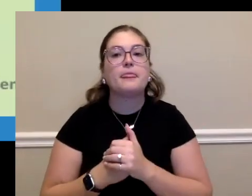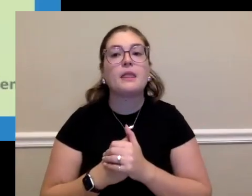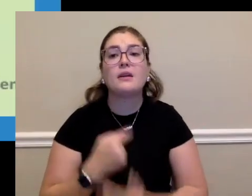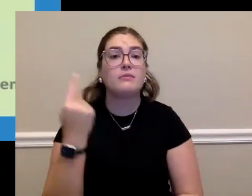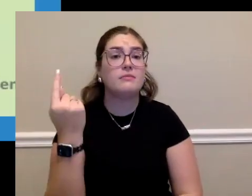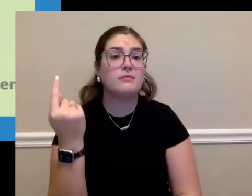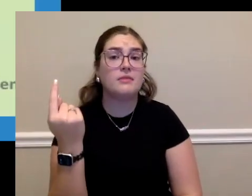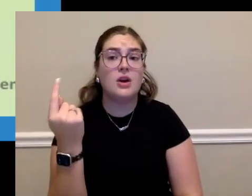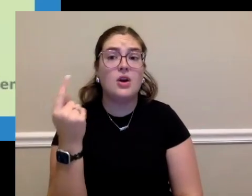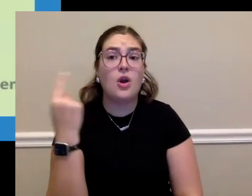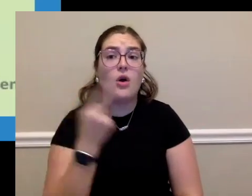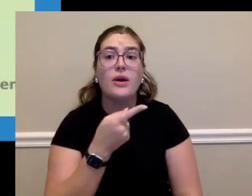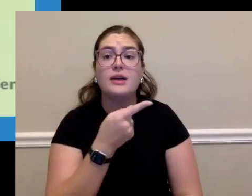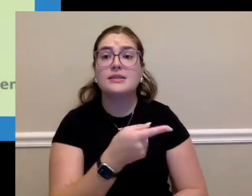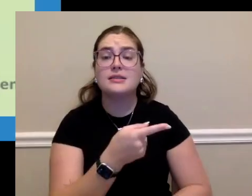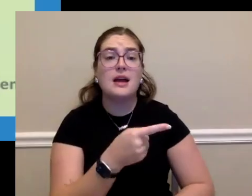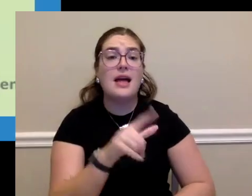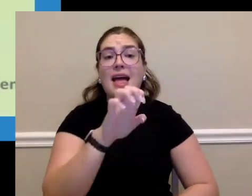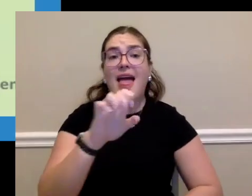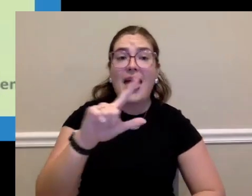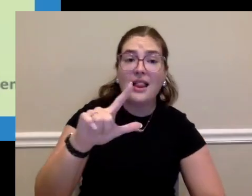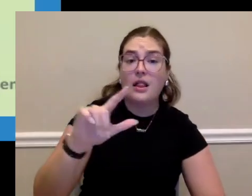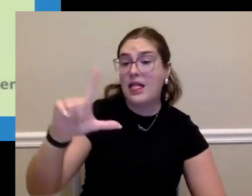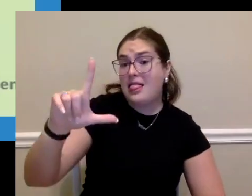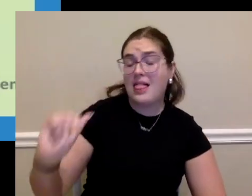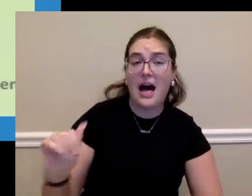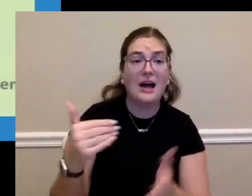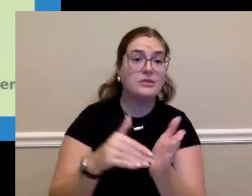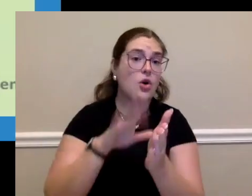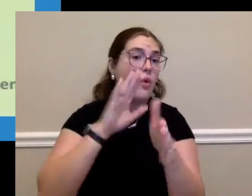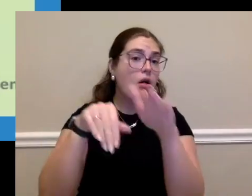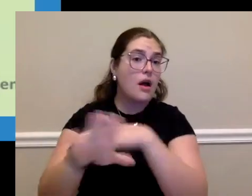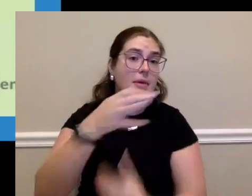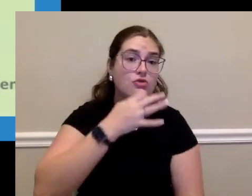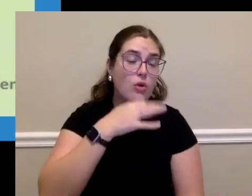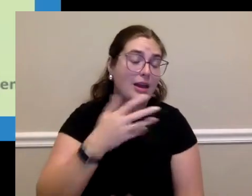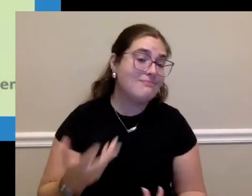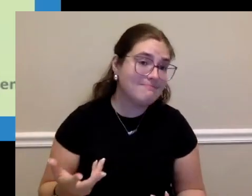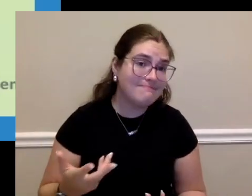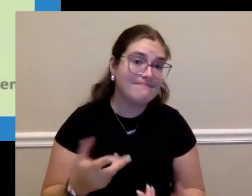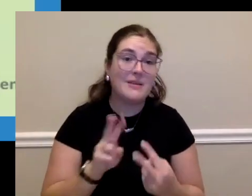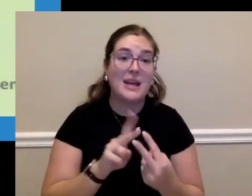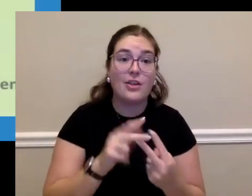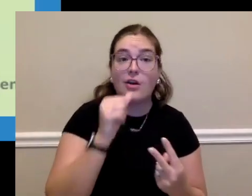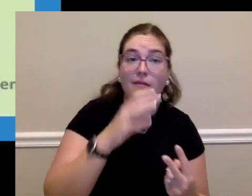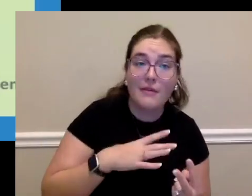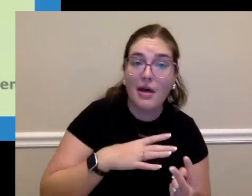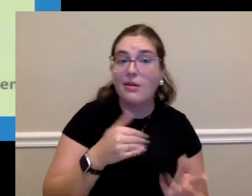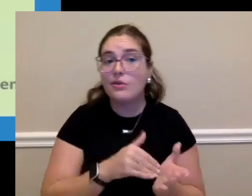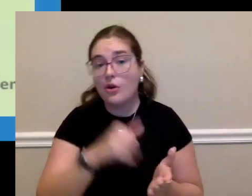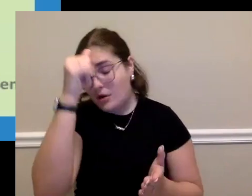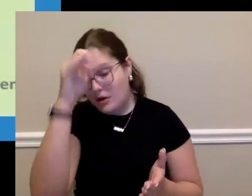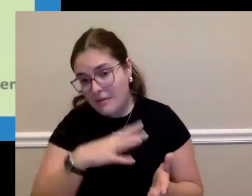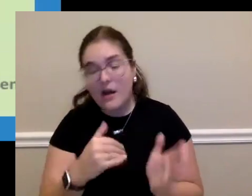just say el doctor o la doctora will come in shortly, Mhm. right? Either the female or the male doctor will be in here soon.